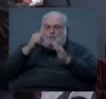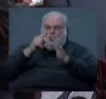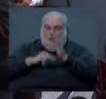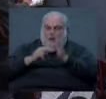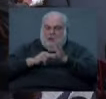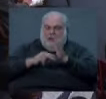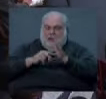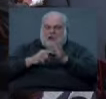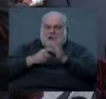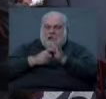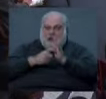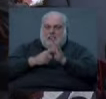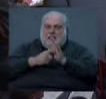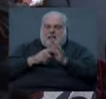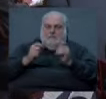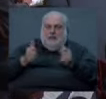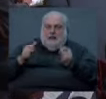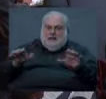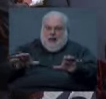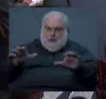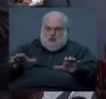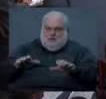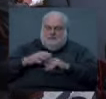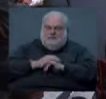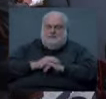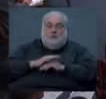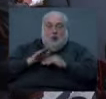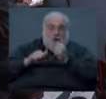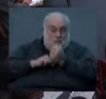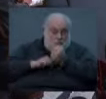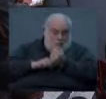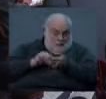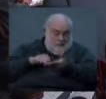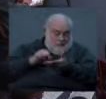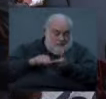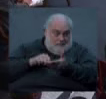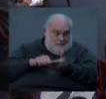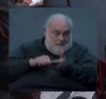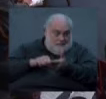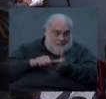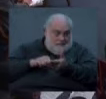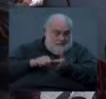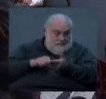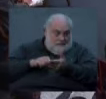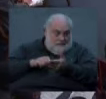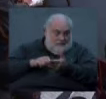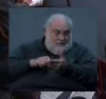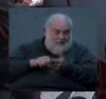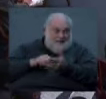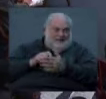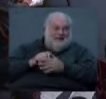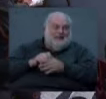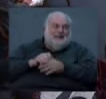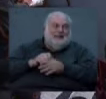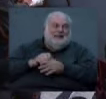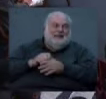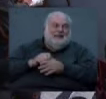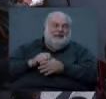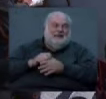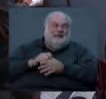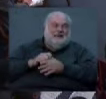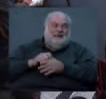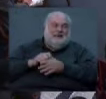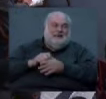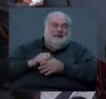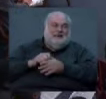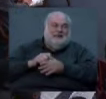Motion to move to the third and final reading. All those in favor, please say aye. Aye. Oh, well, I already done it. Sorry about that. You